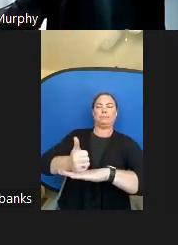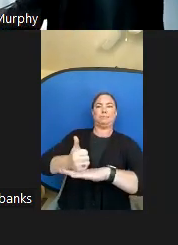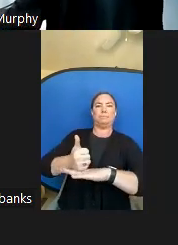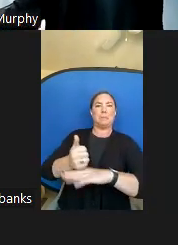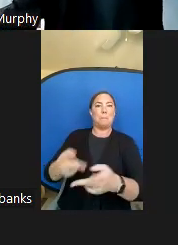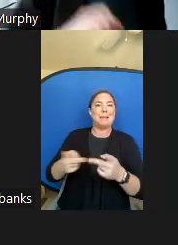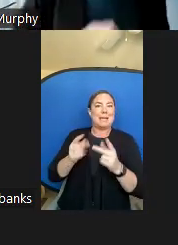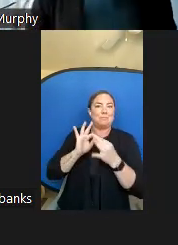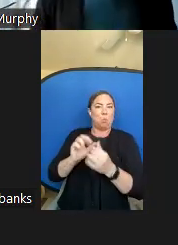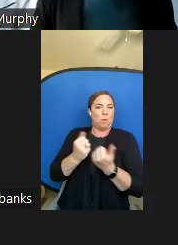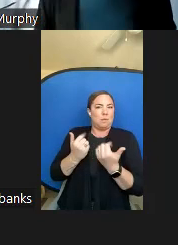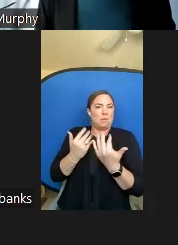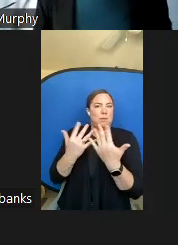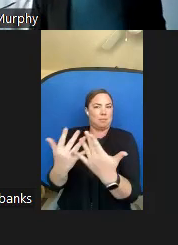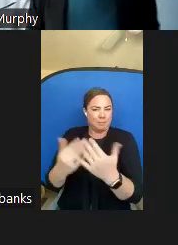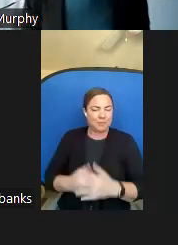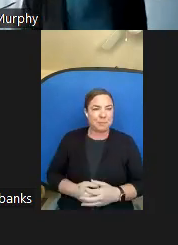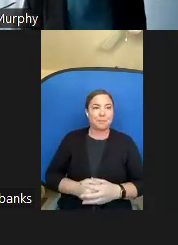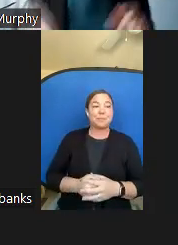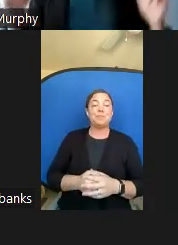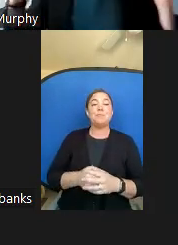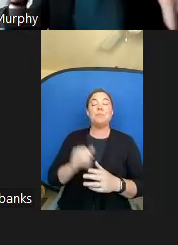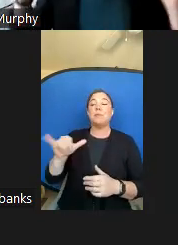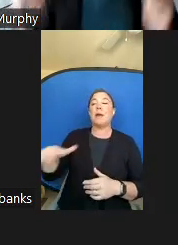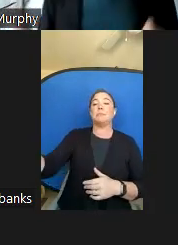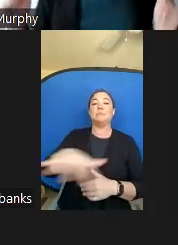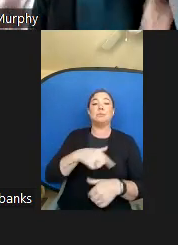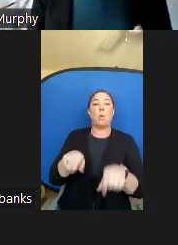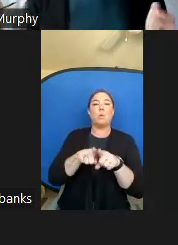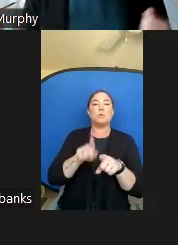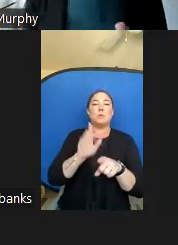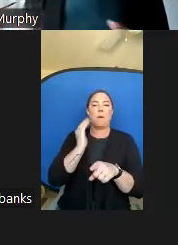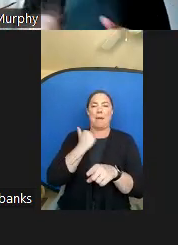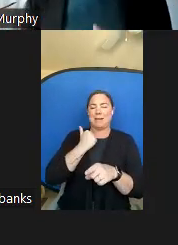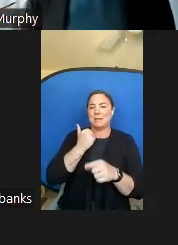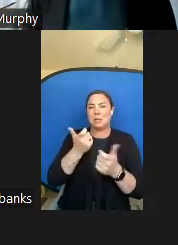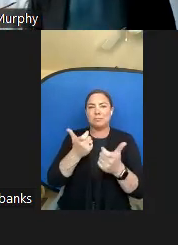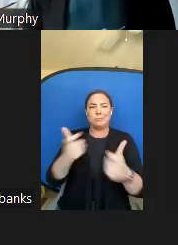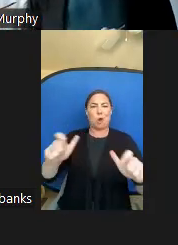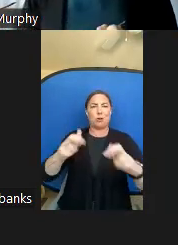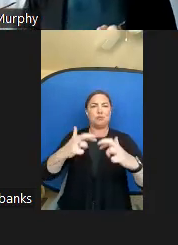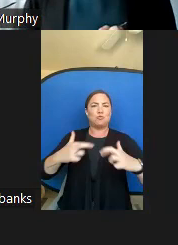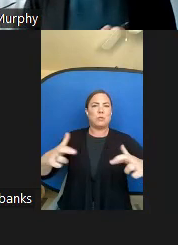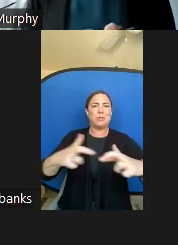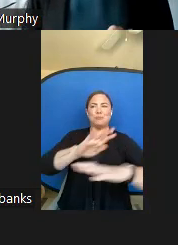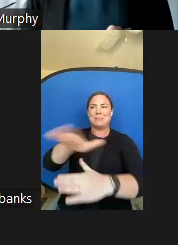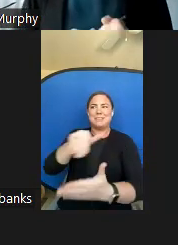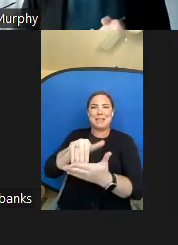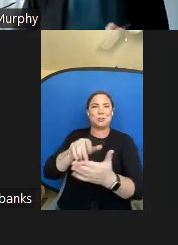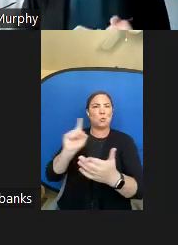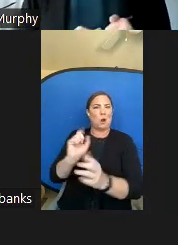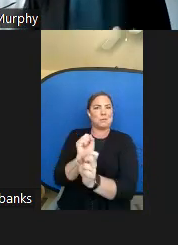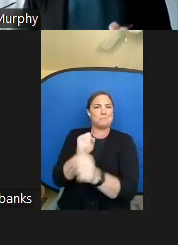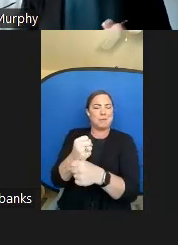industries. Yet this area also hosted what was a major regional center of production and an